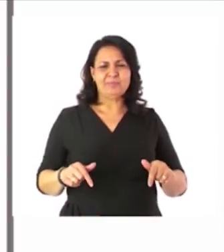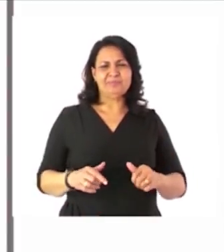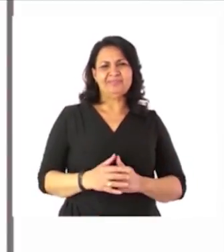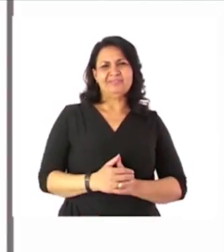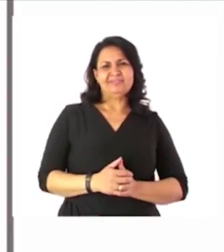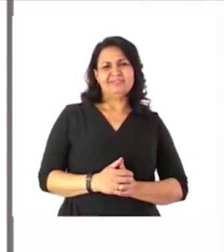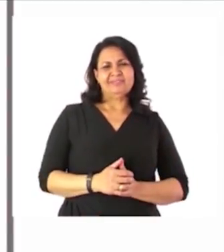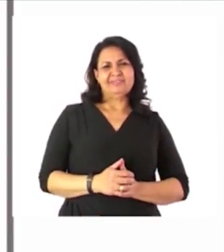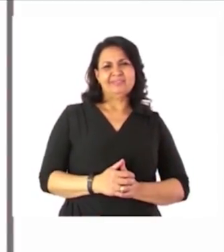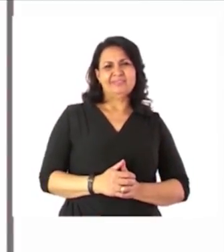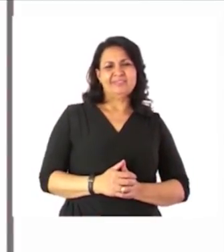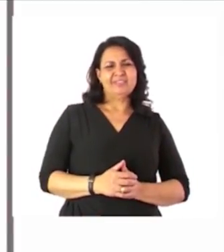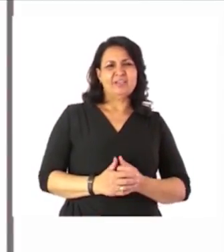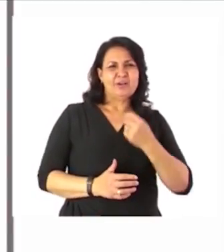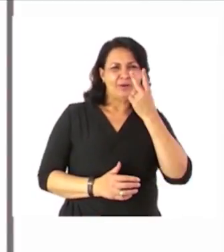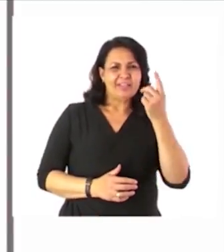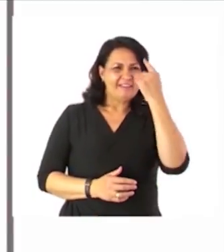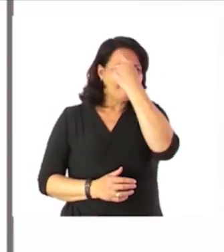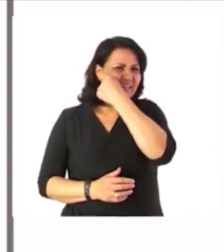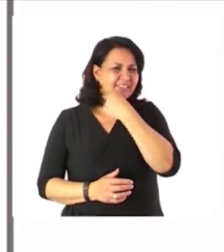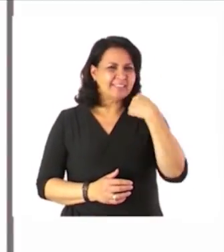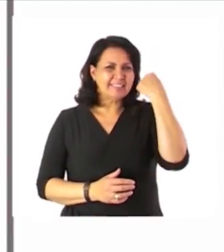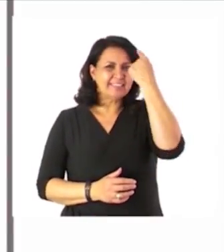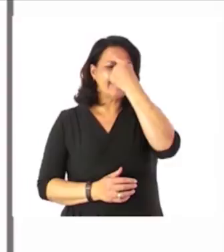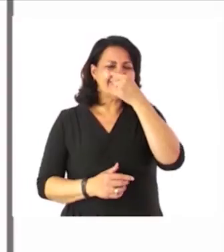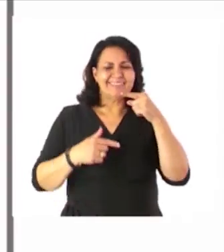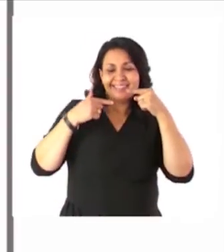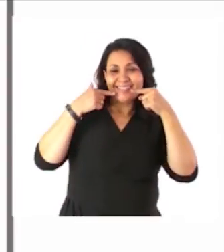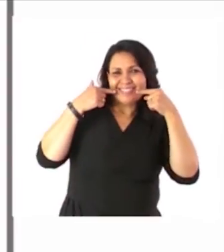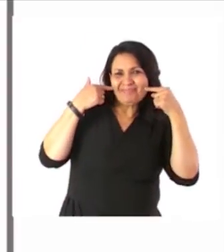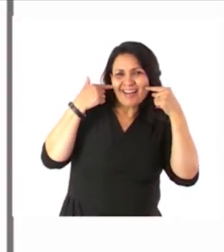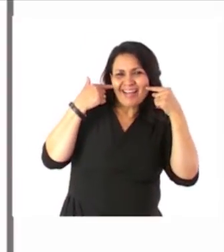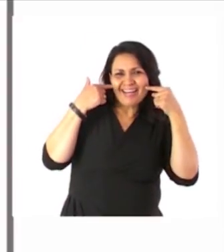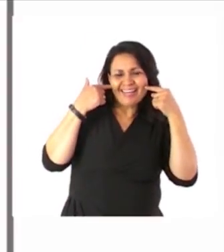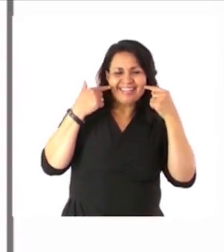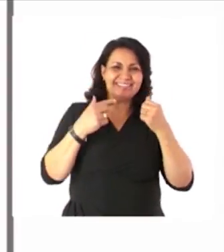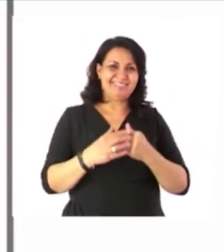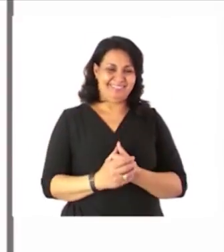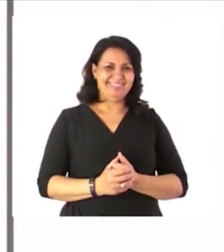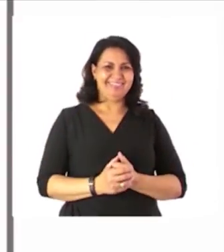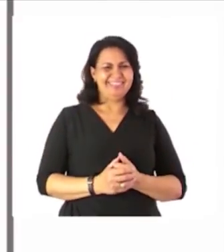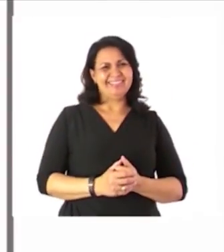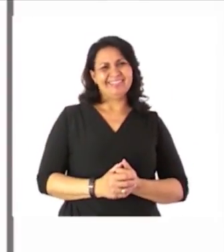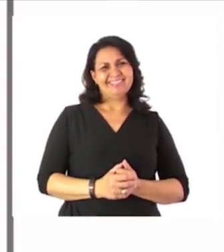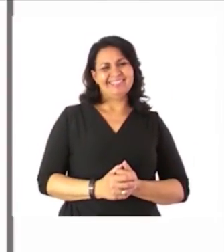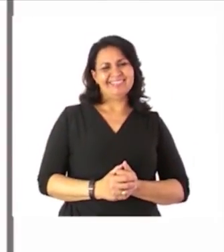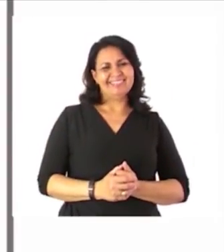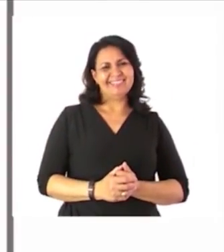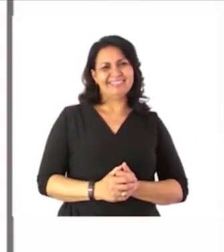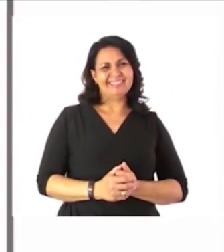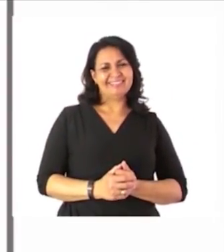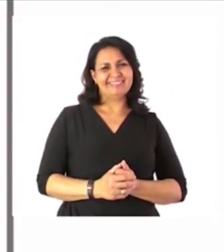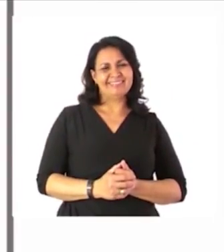you are all smiling and you are trying to be friendly with teacher that is beautiful so